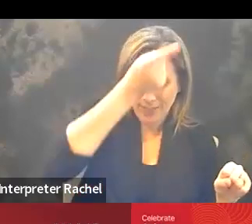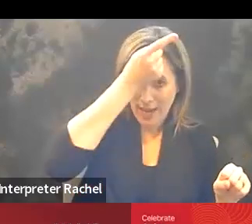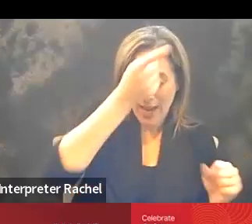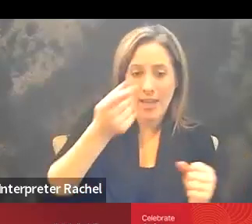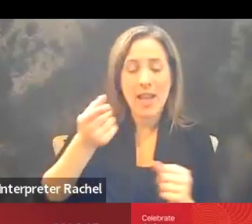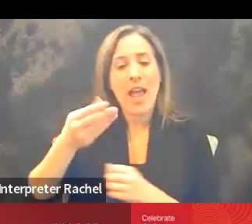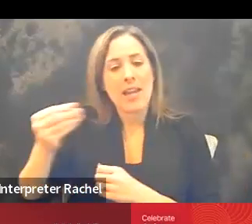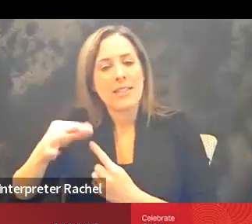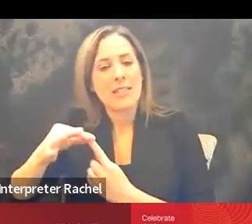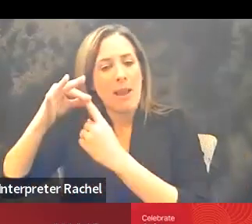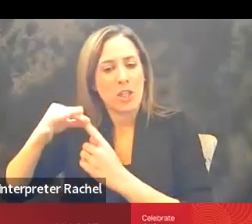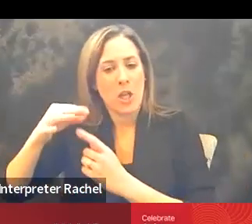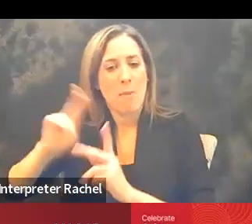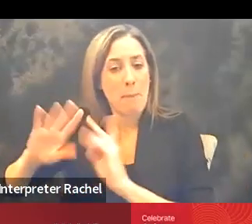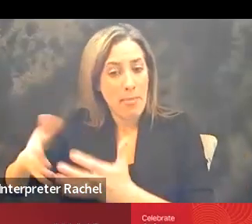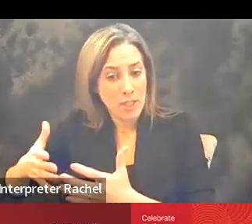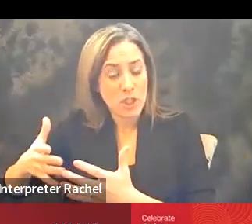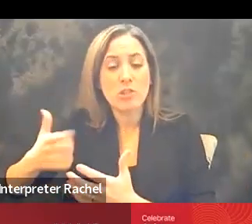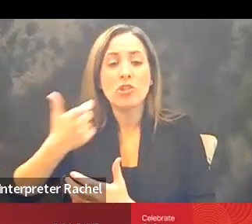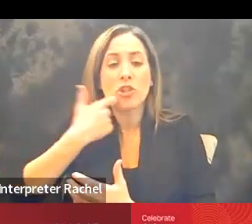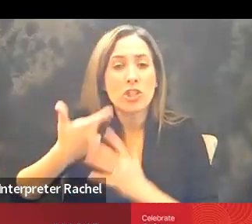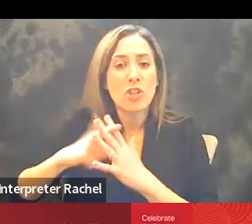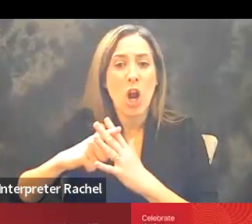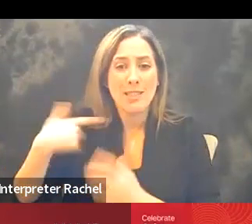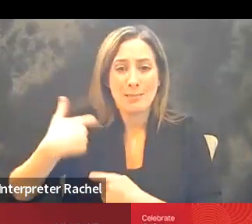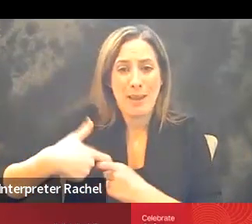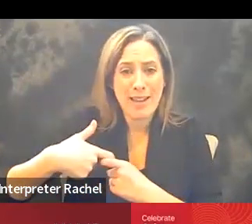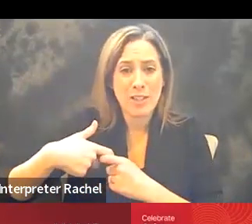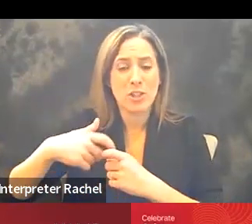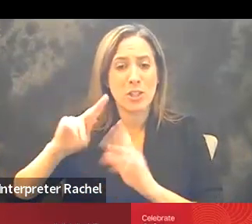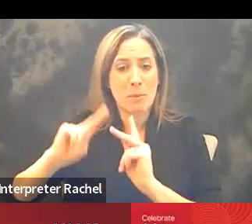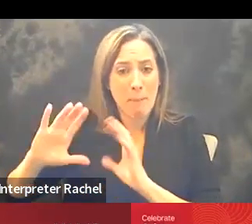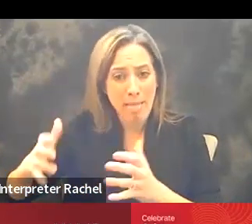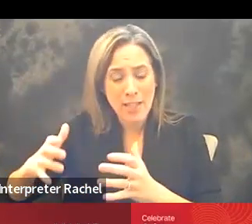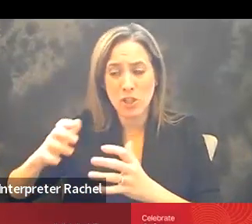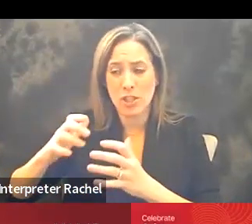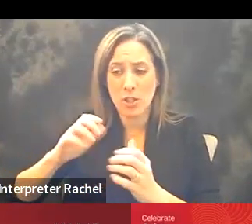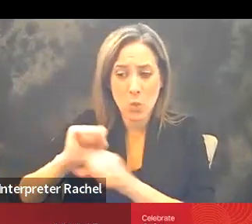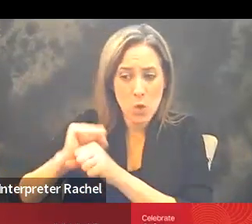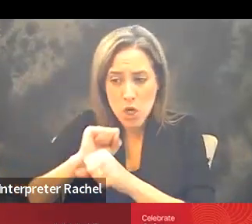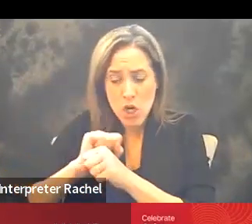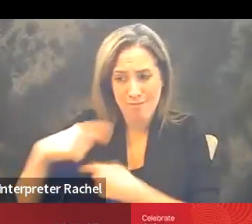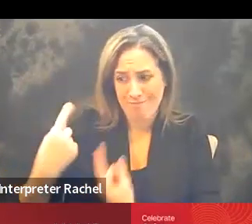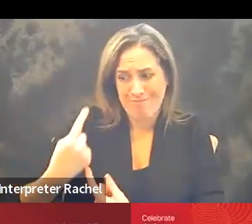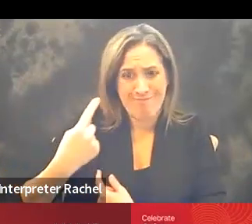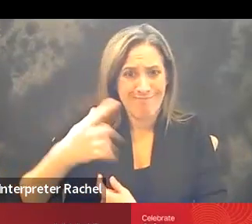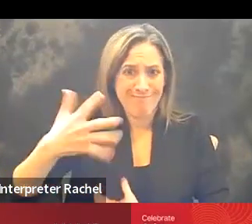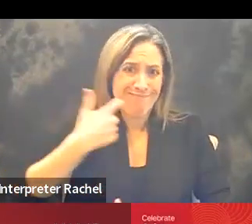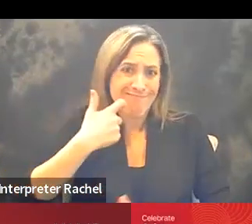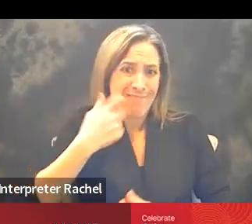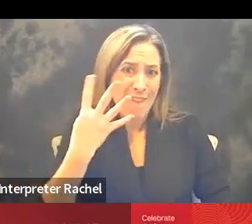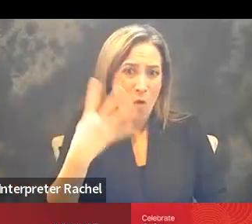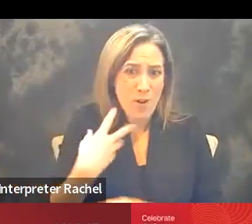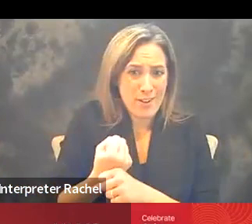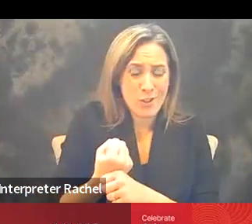really just launched our Spanish language efforts about 4 years ago. So we're still relatively new in this space, and thus I'm very excited to be here